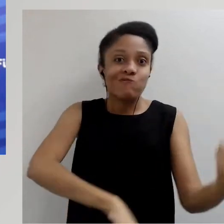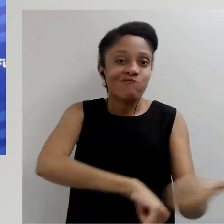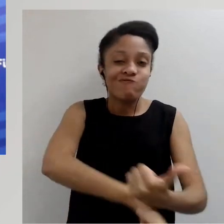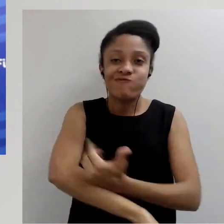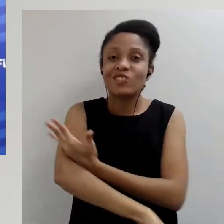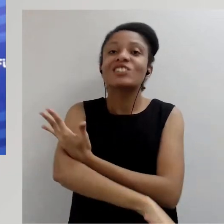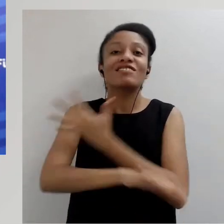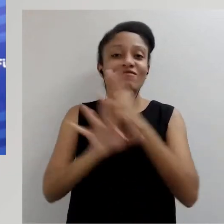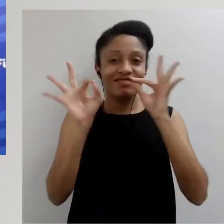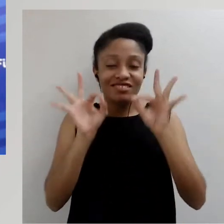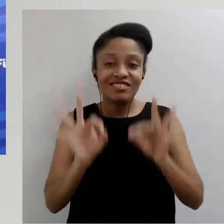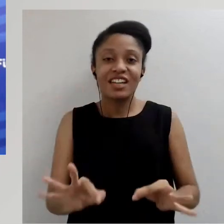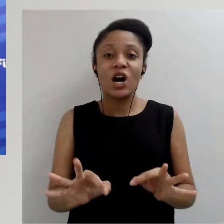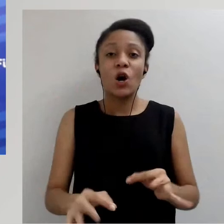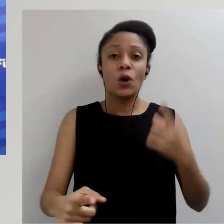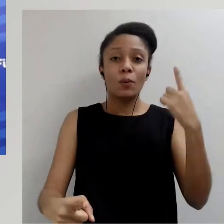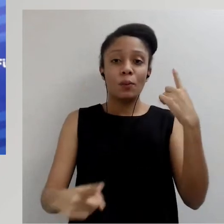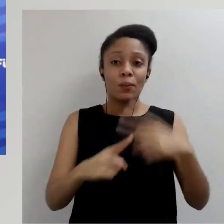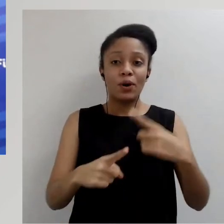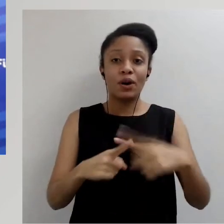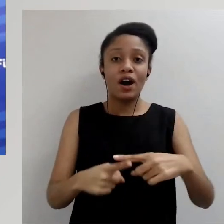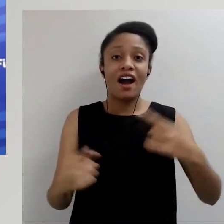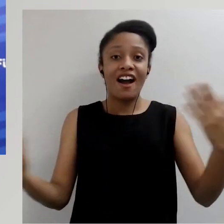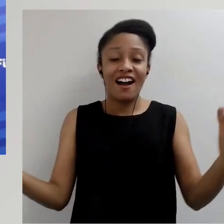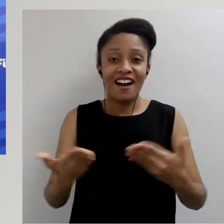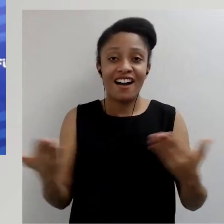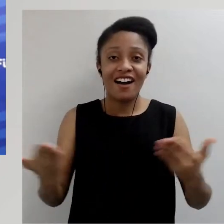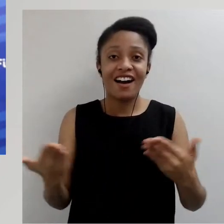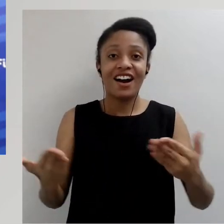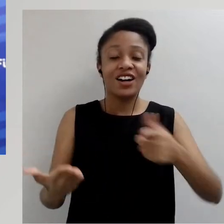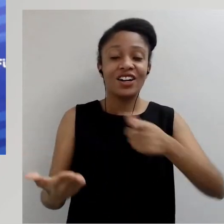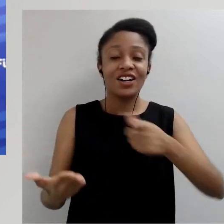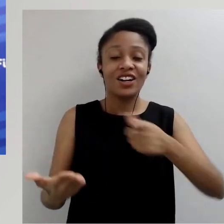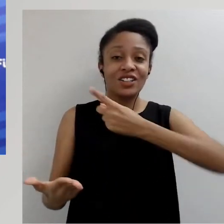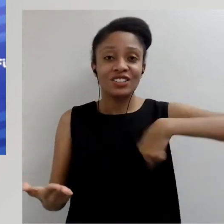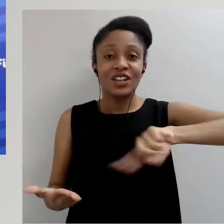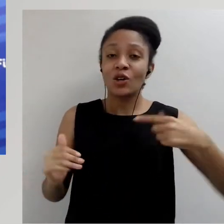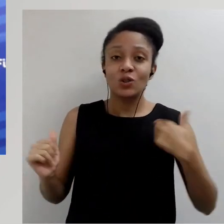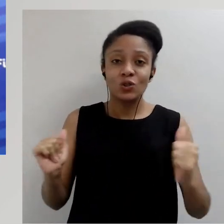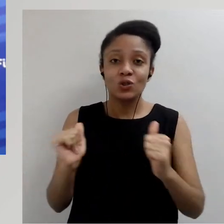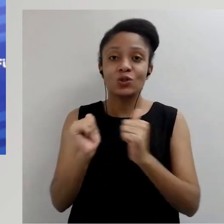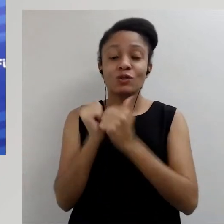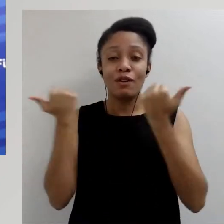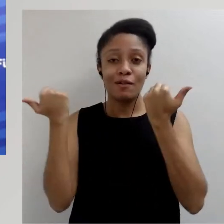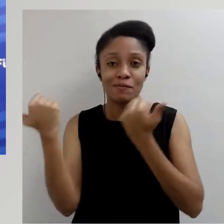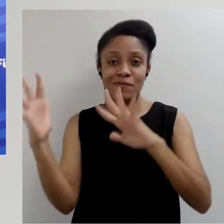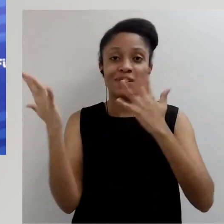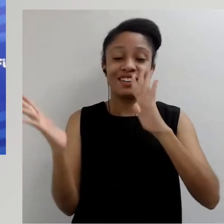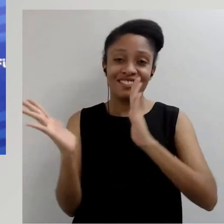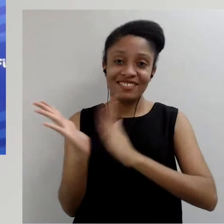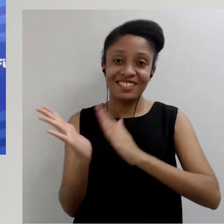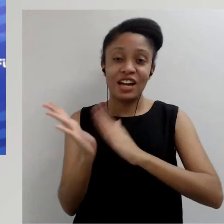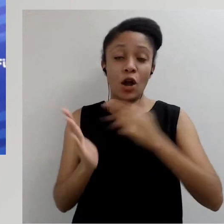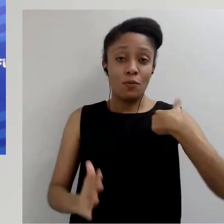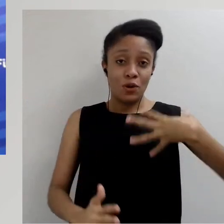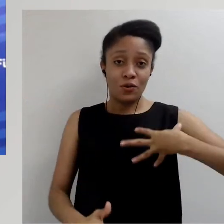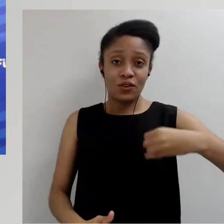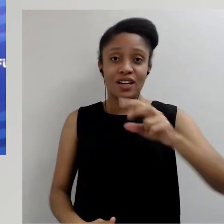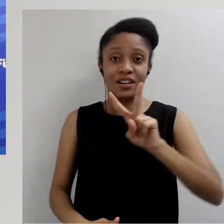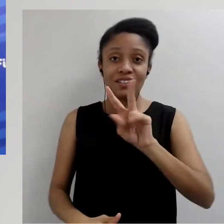I'm touched, and I would like to share this with my family, with my son